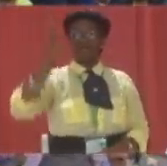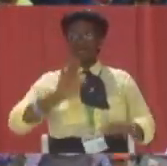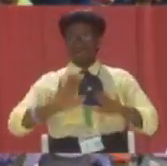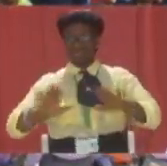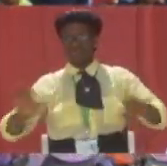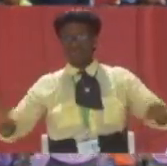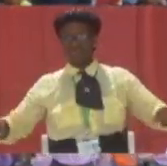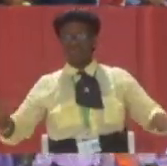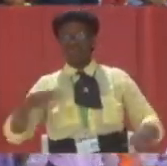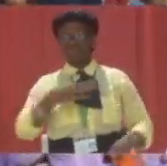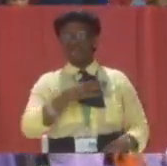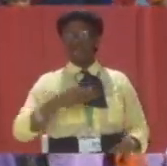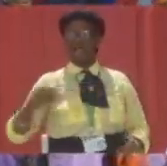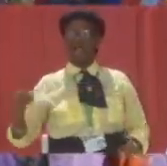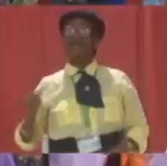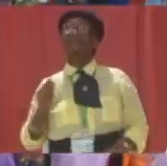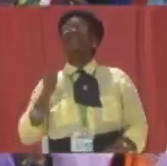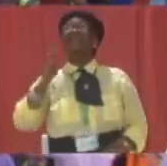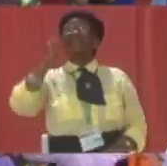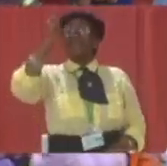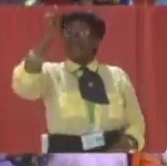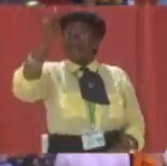and great-grandchildren,